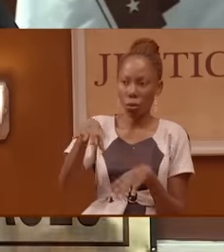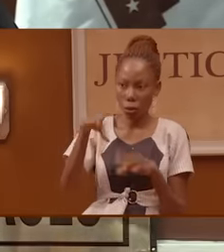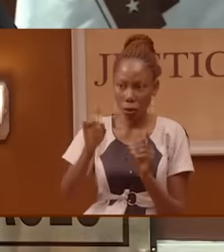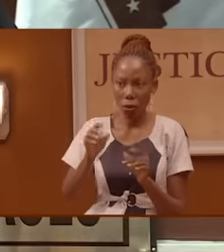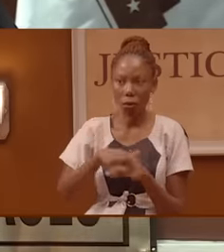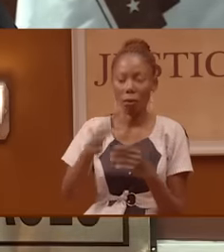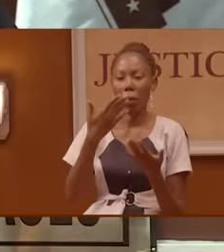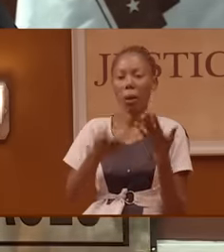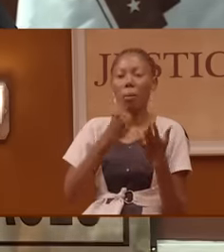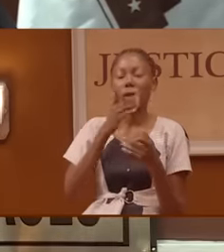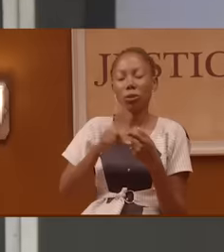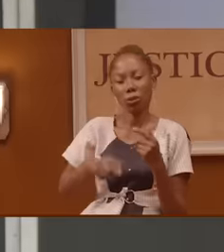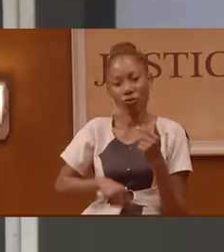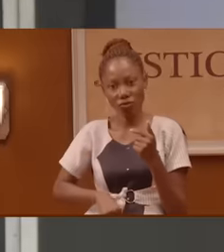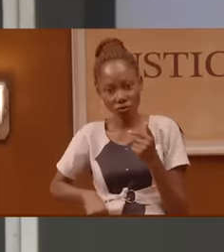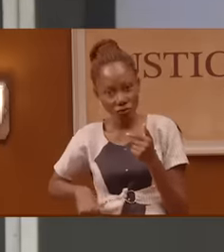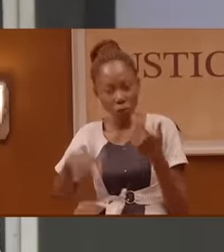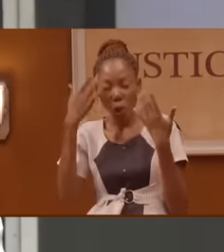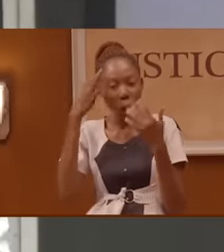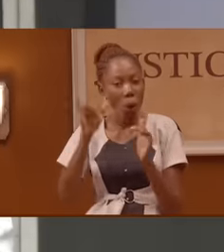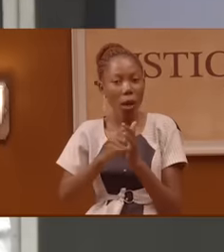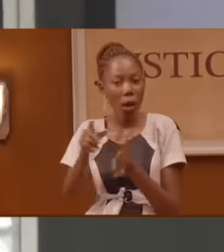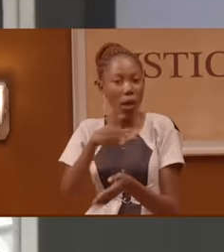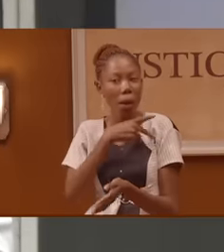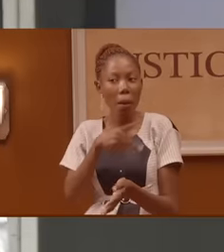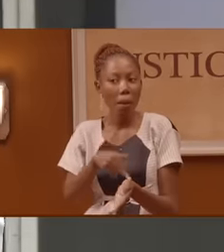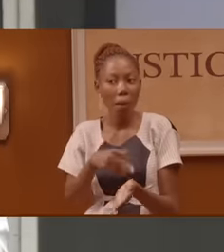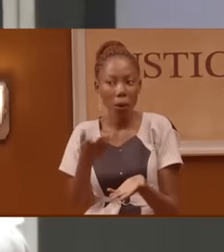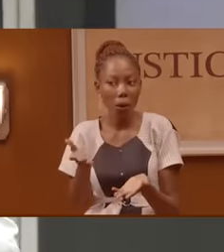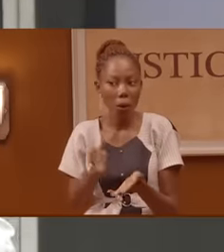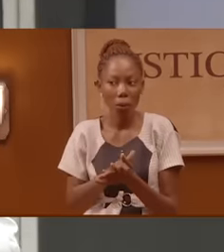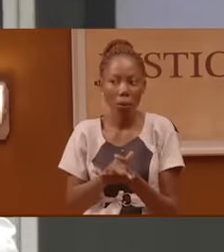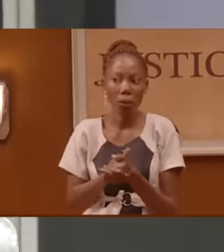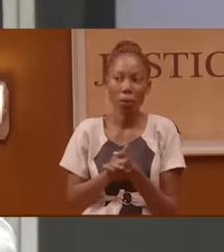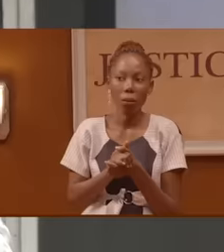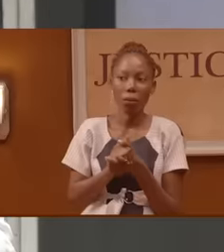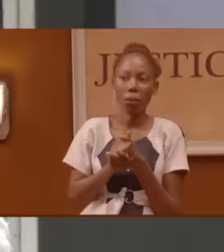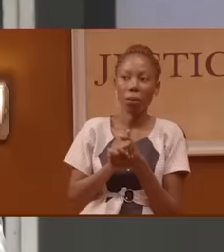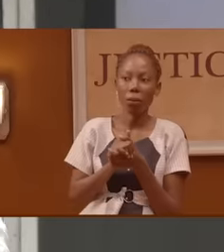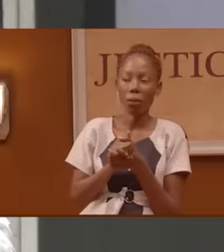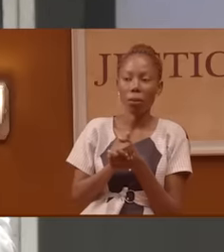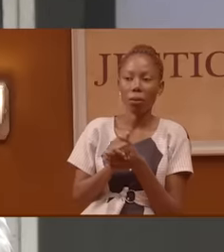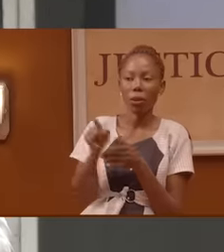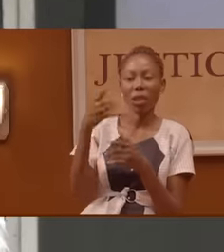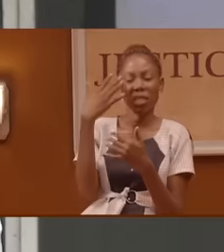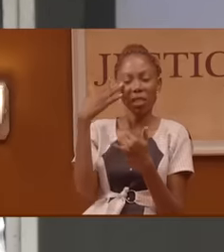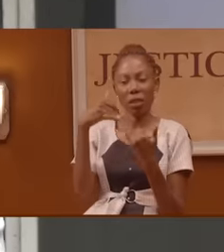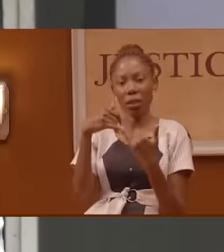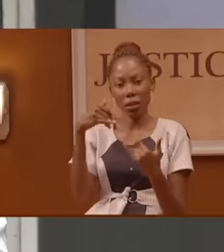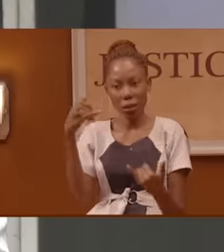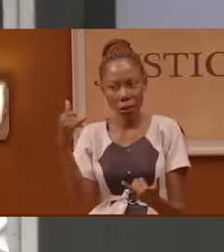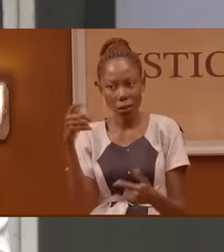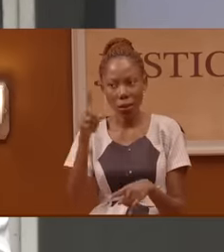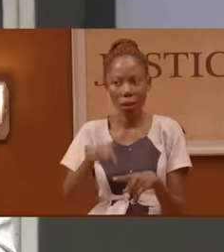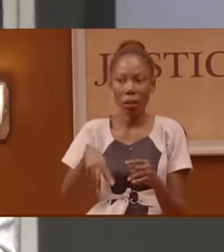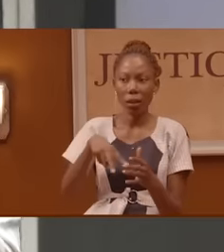high time I go operate it and all that. So they took me into the, because there was no time. I was already looking pale. I can't stand upright